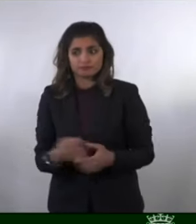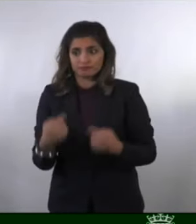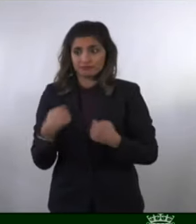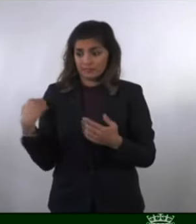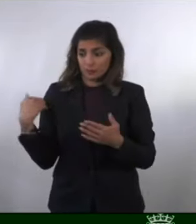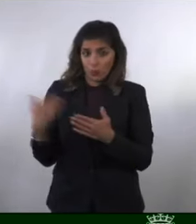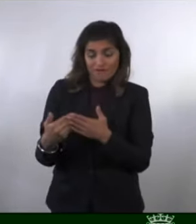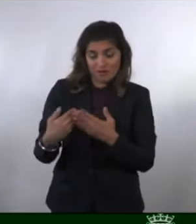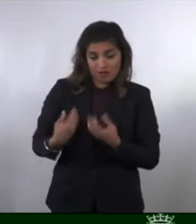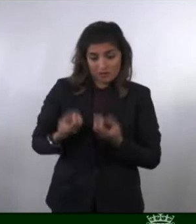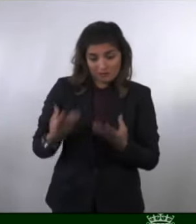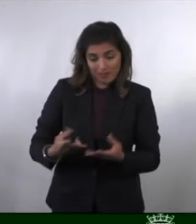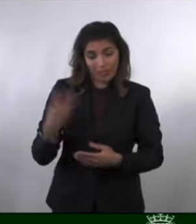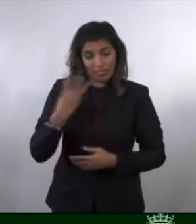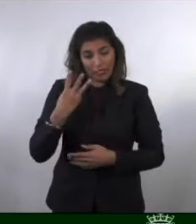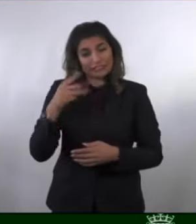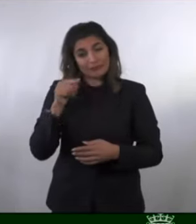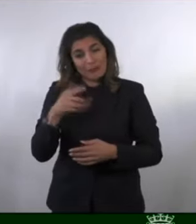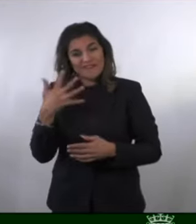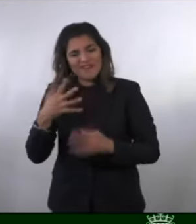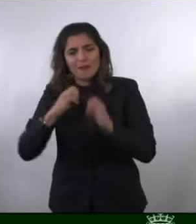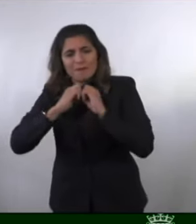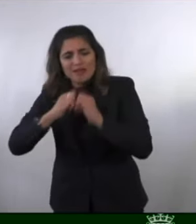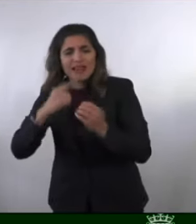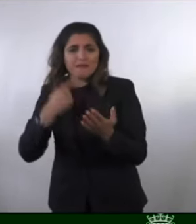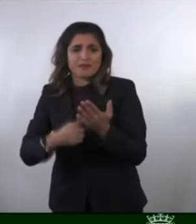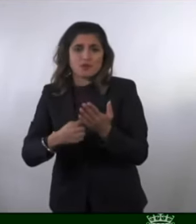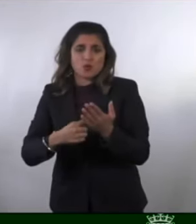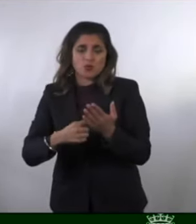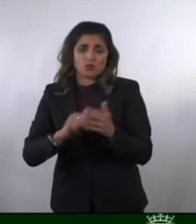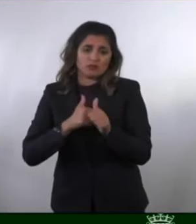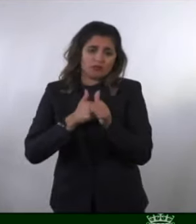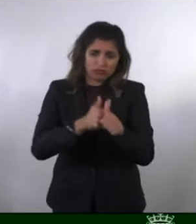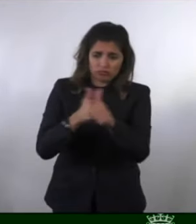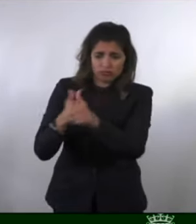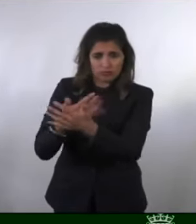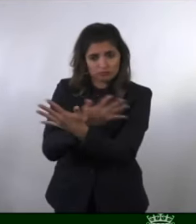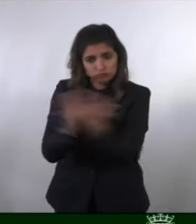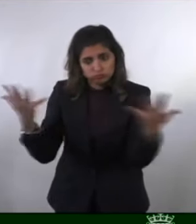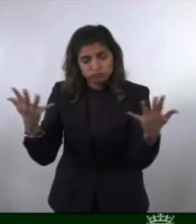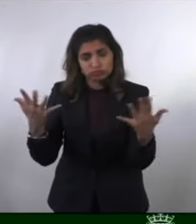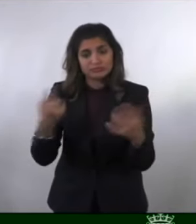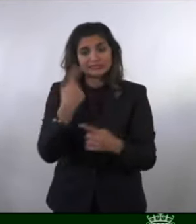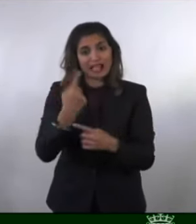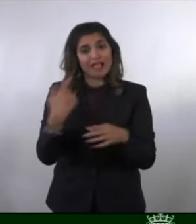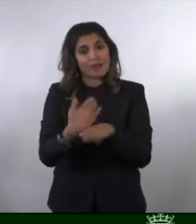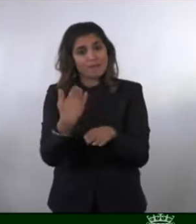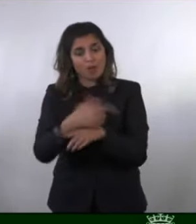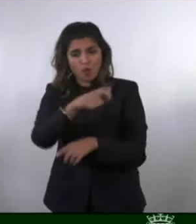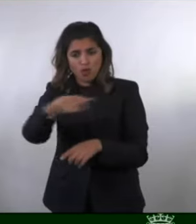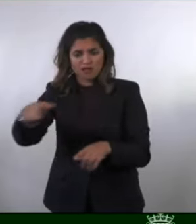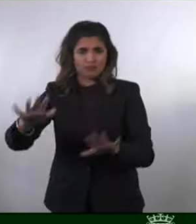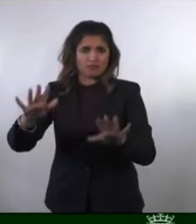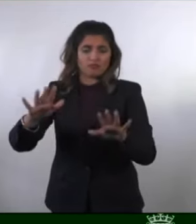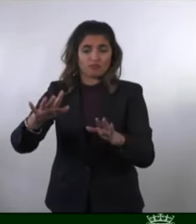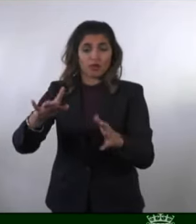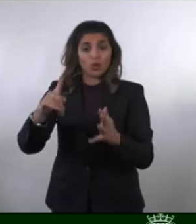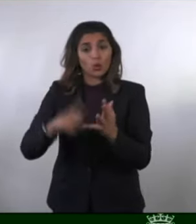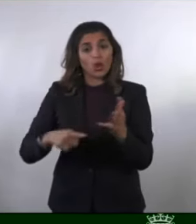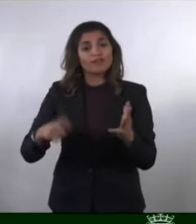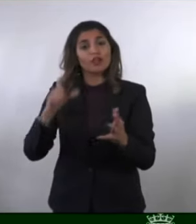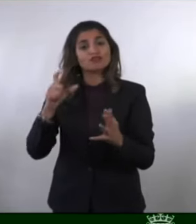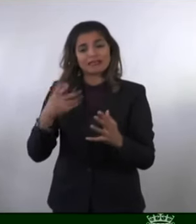billion supporting the self-employed so far. I think possibly more by now, and universal credit remains